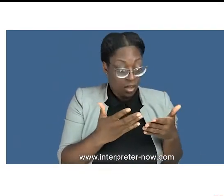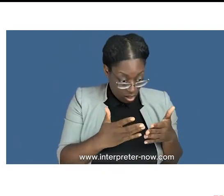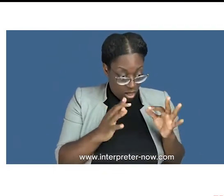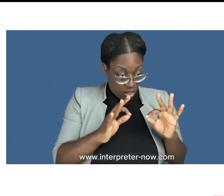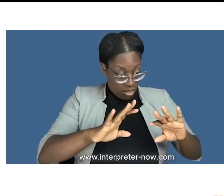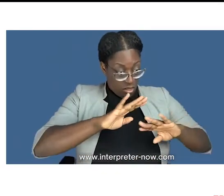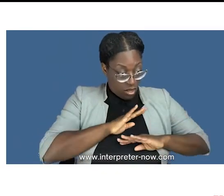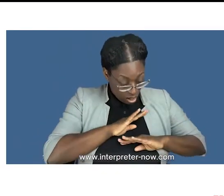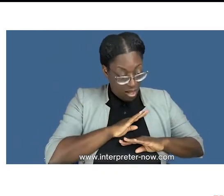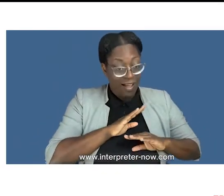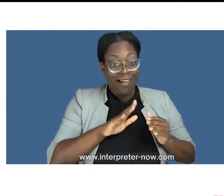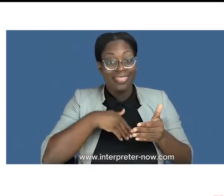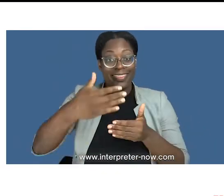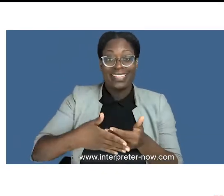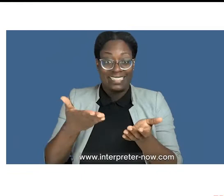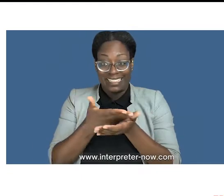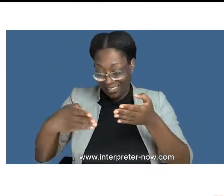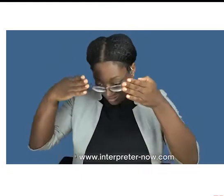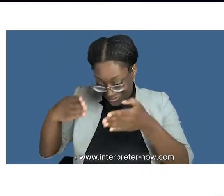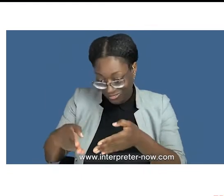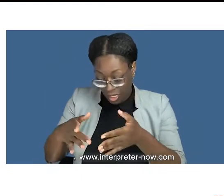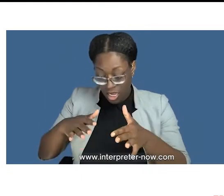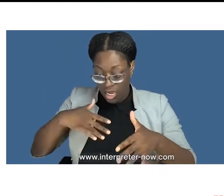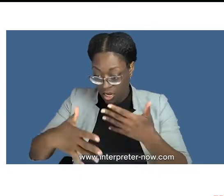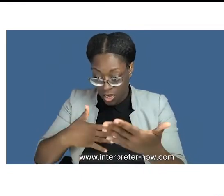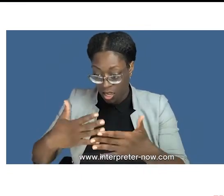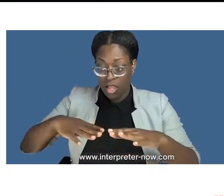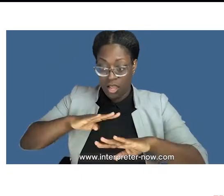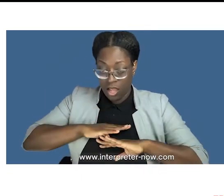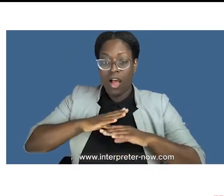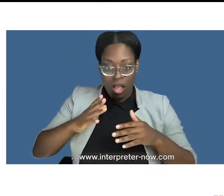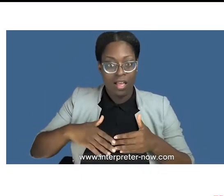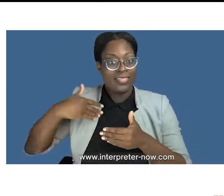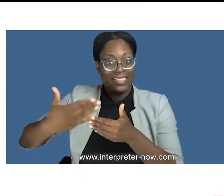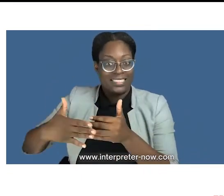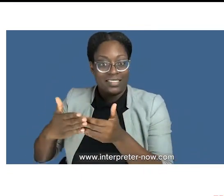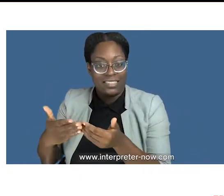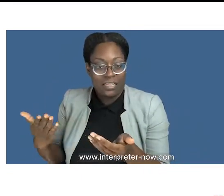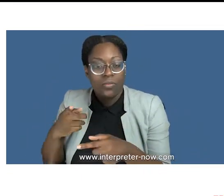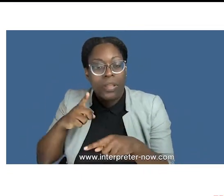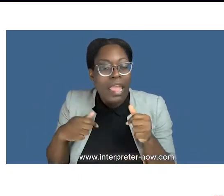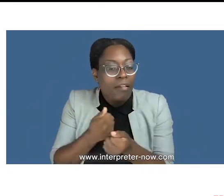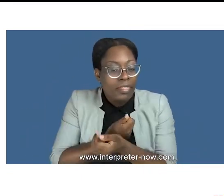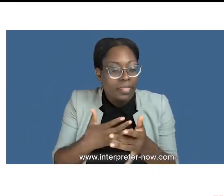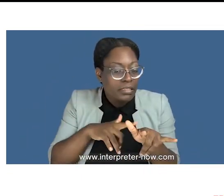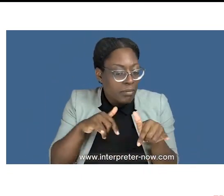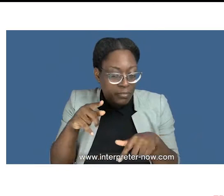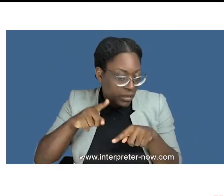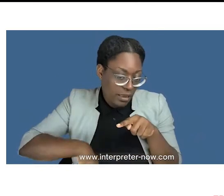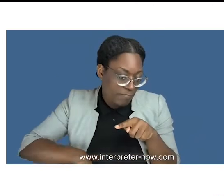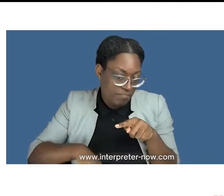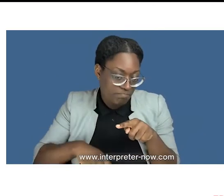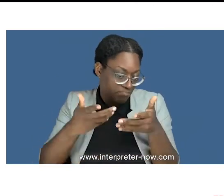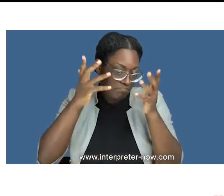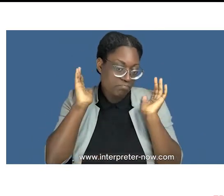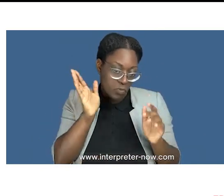path. There are different paths. So I'm just taking step by step. So I really like that, Melinda.